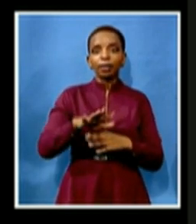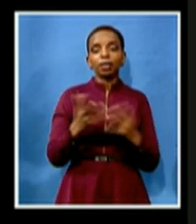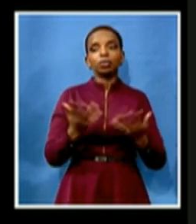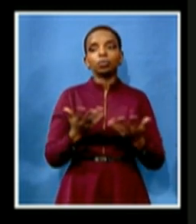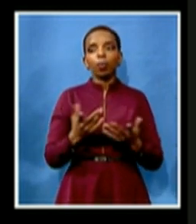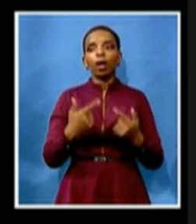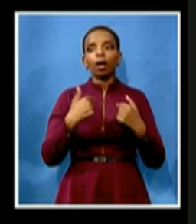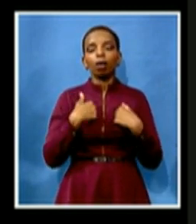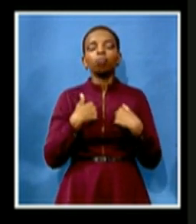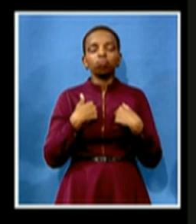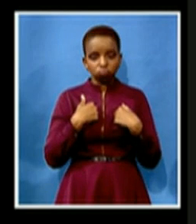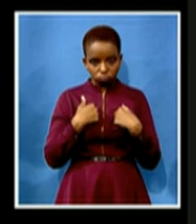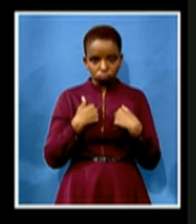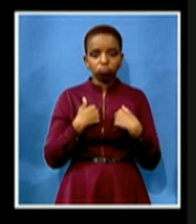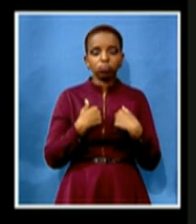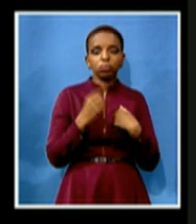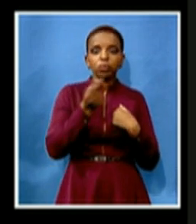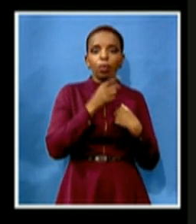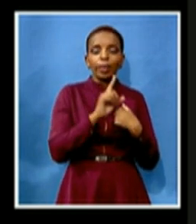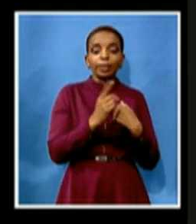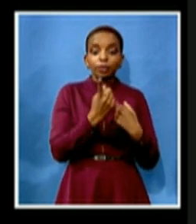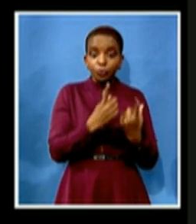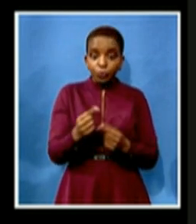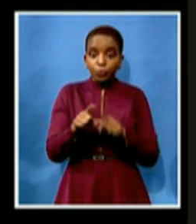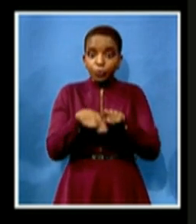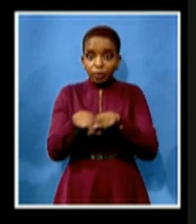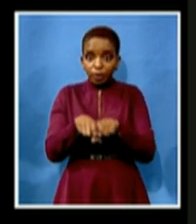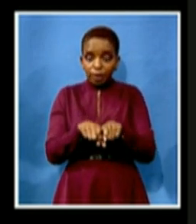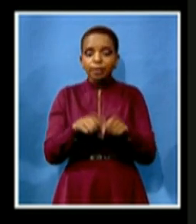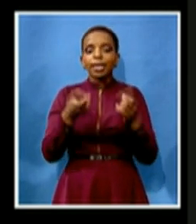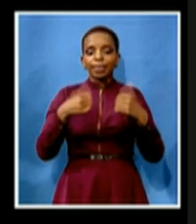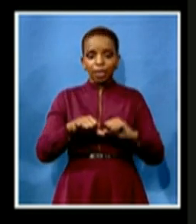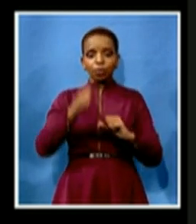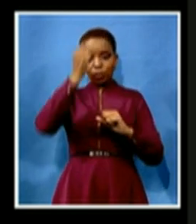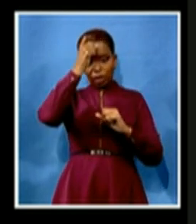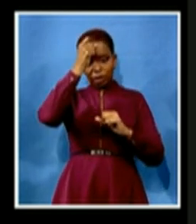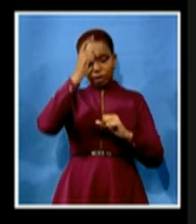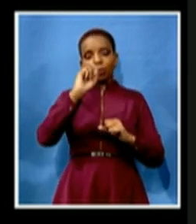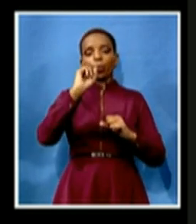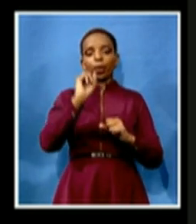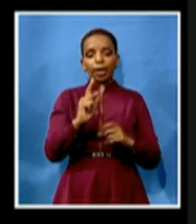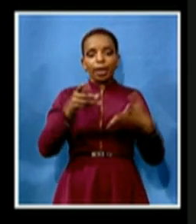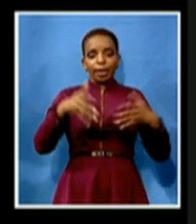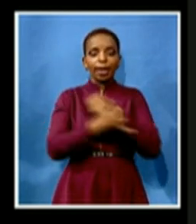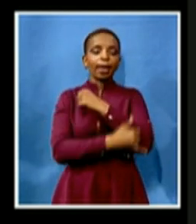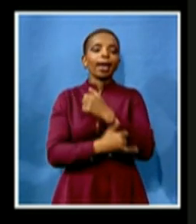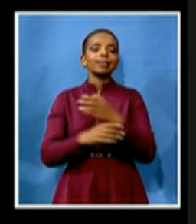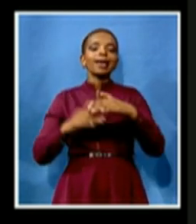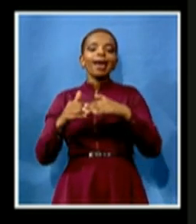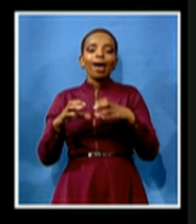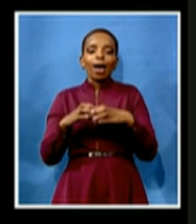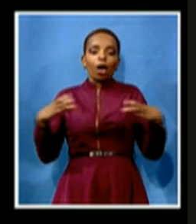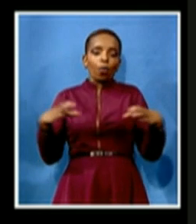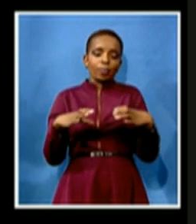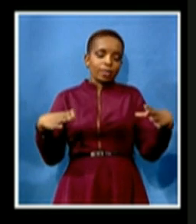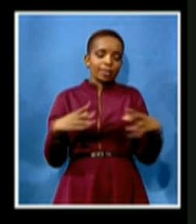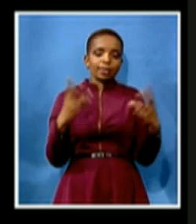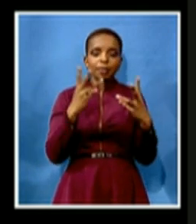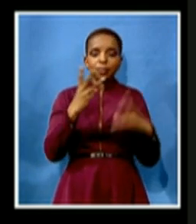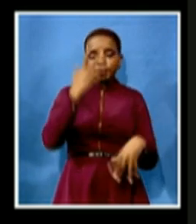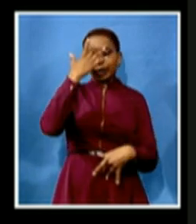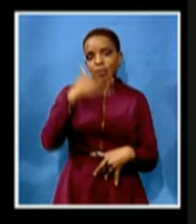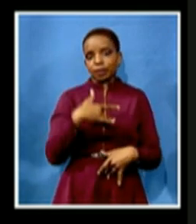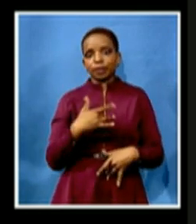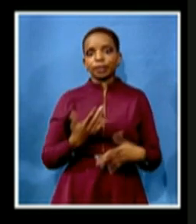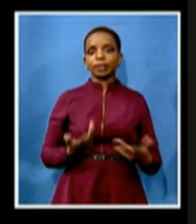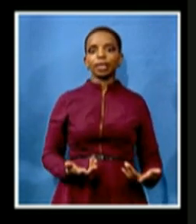as to where you are, but you need to understand who you're testing and what are the factors that are behind the testing. For example, when